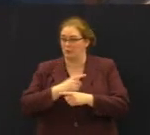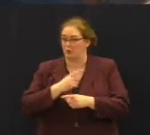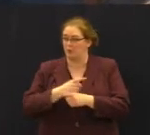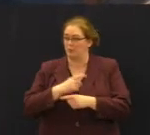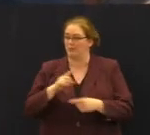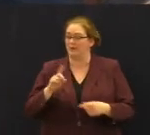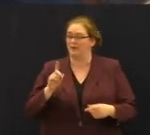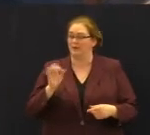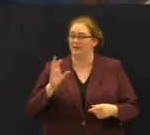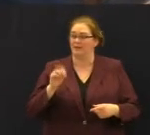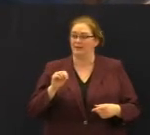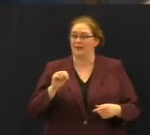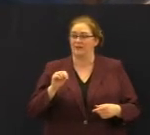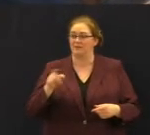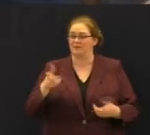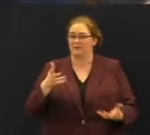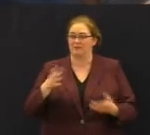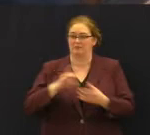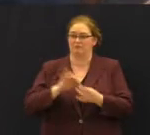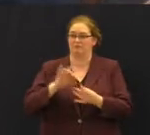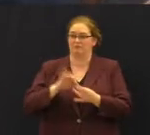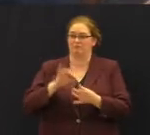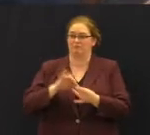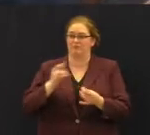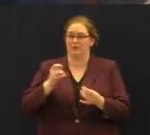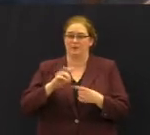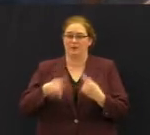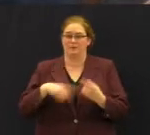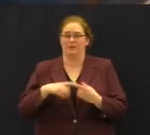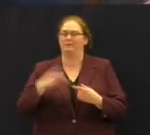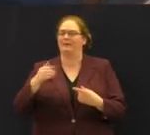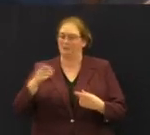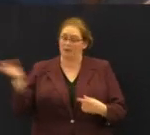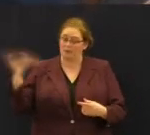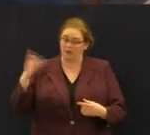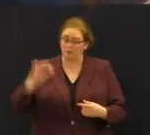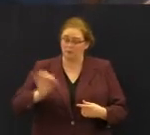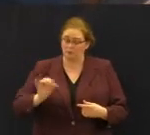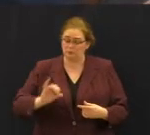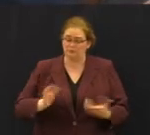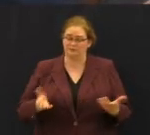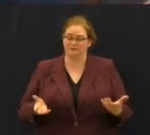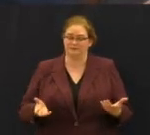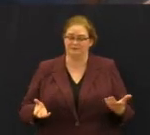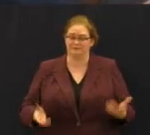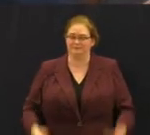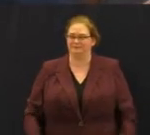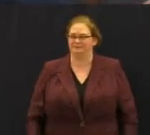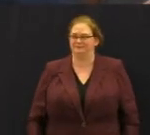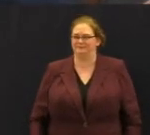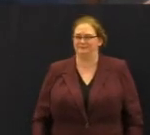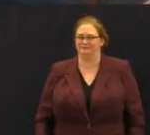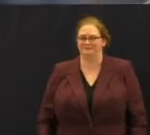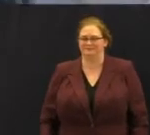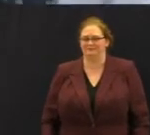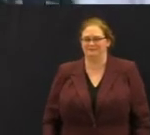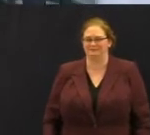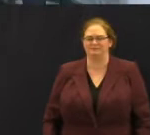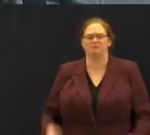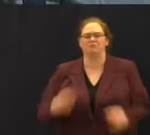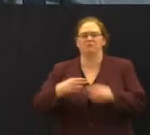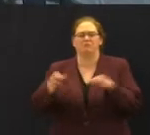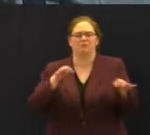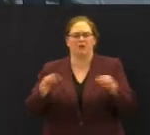let Pete maybe just talk a little bit about. Pete, come on up. We did just briefly describe the